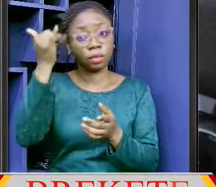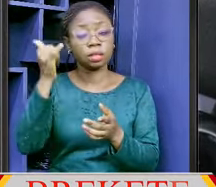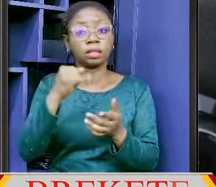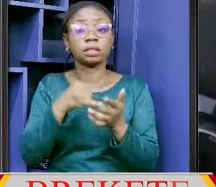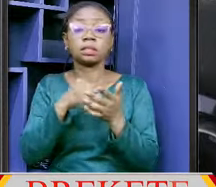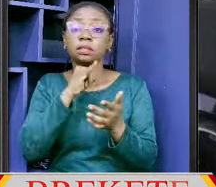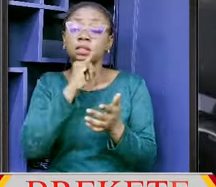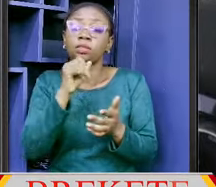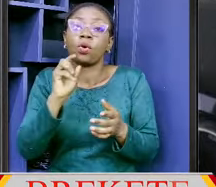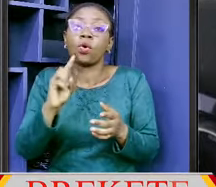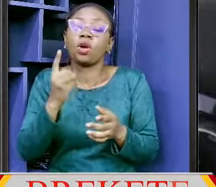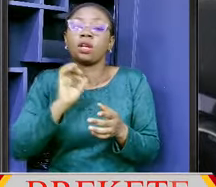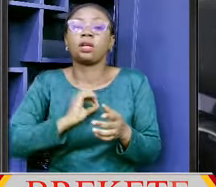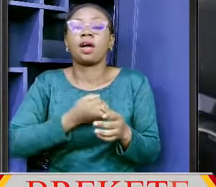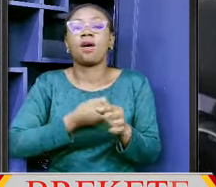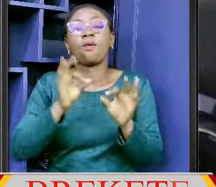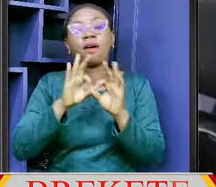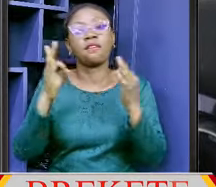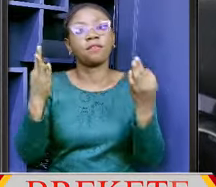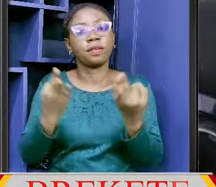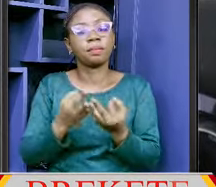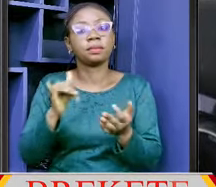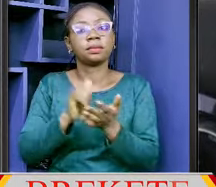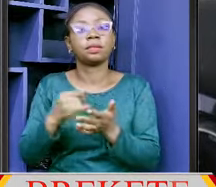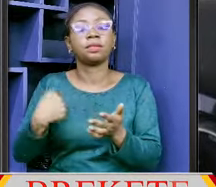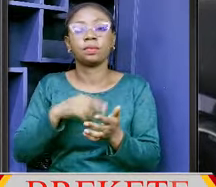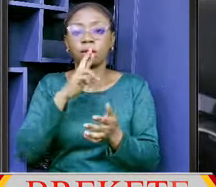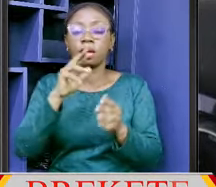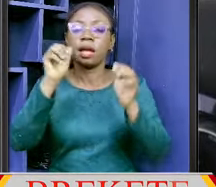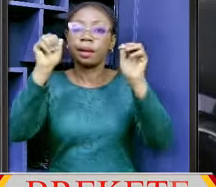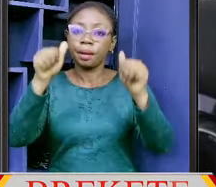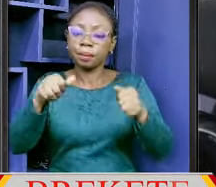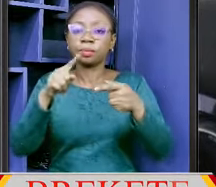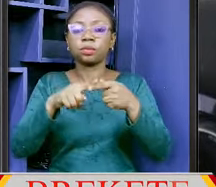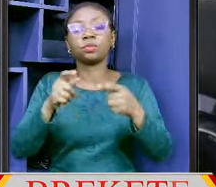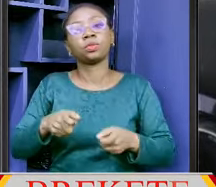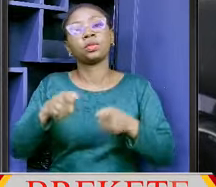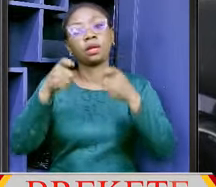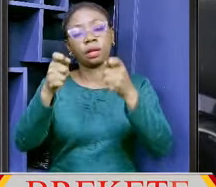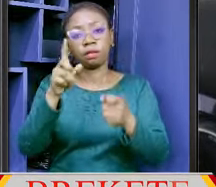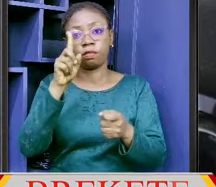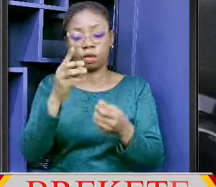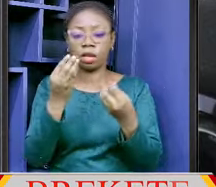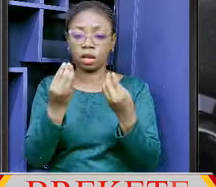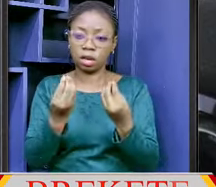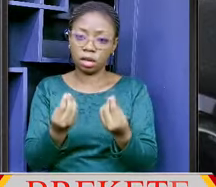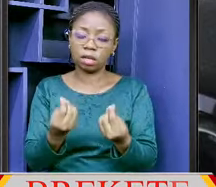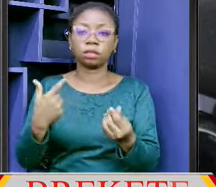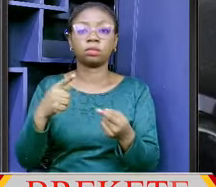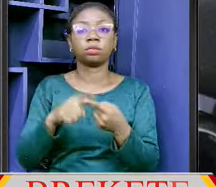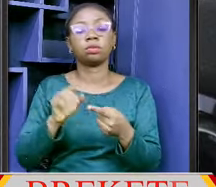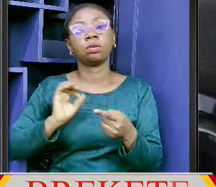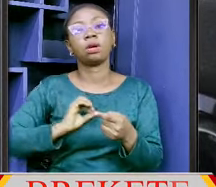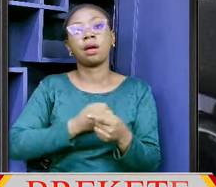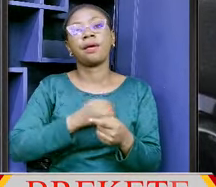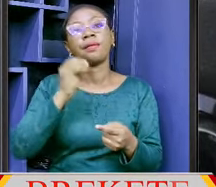our family, as I'm talking so, that we're able to give one land to our guest children.